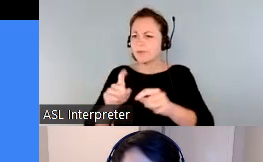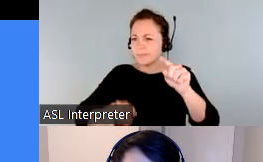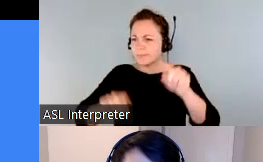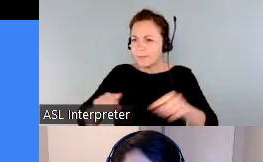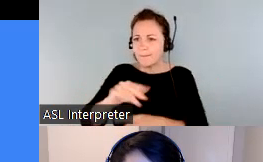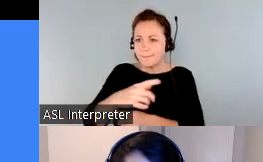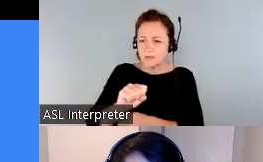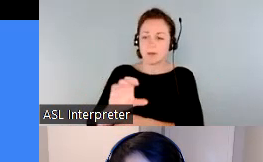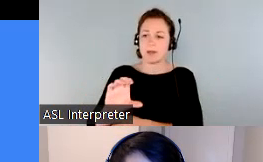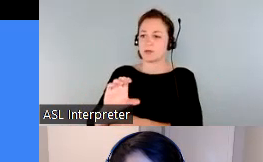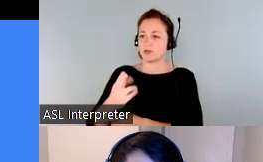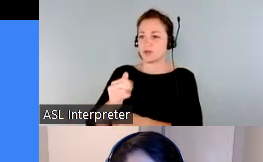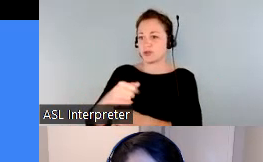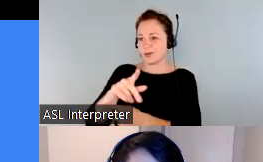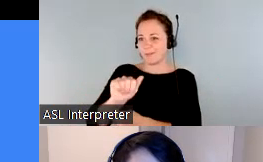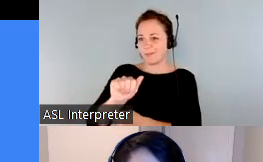Chippewa bands.